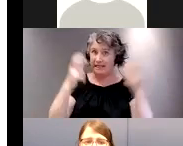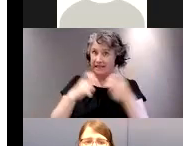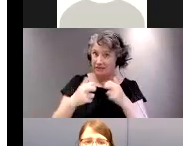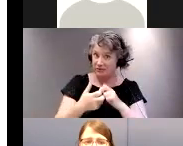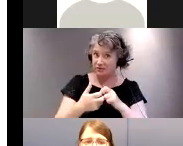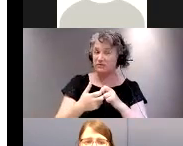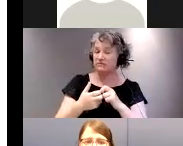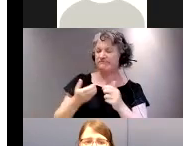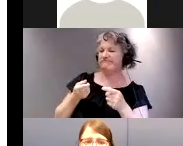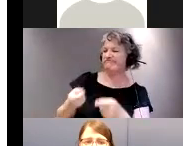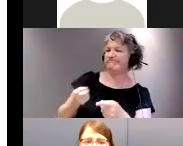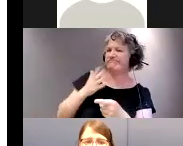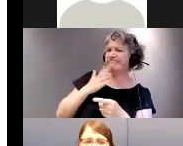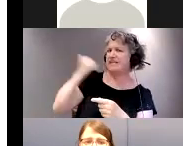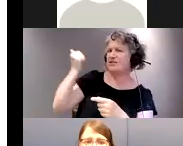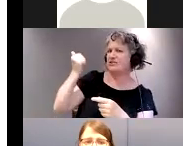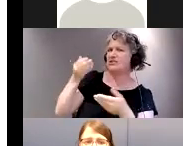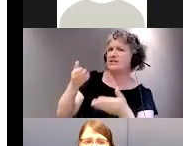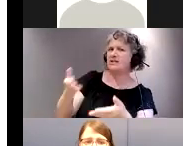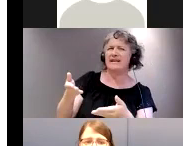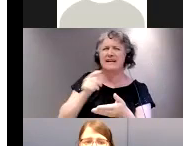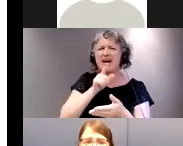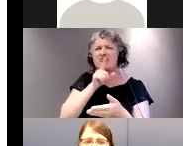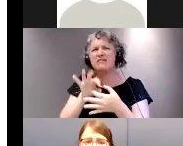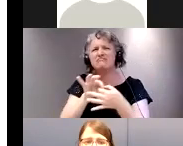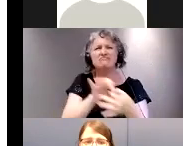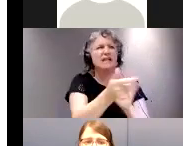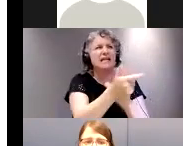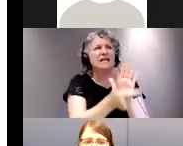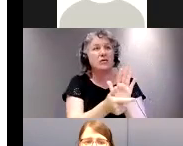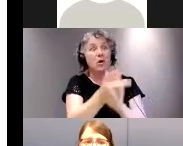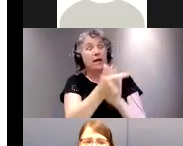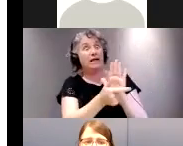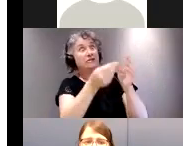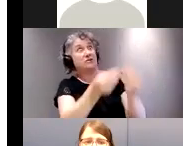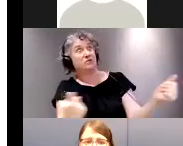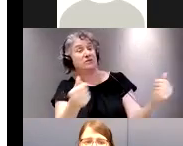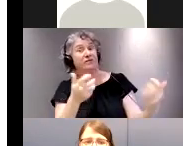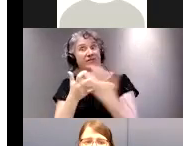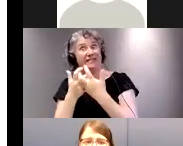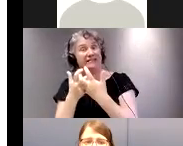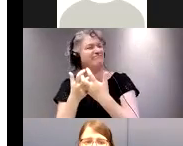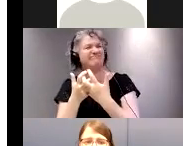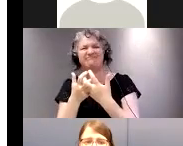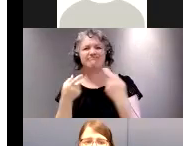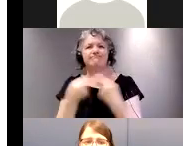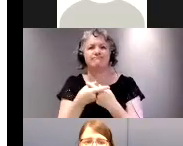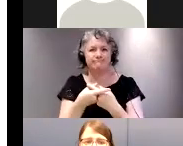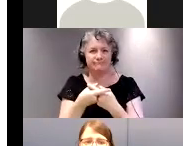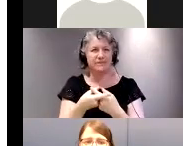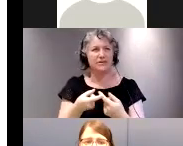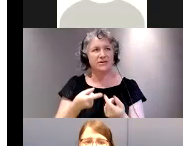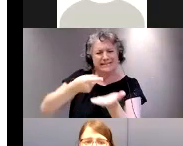mediation environments are not really legal, or they don't have a legal remedy, right? So we're talking about things that really there's